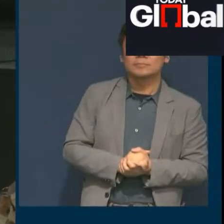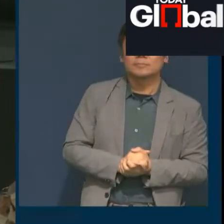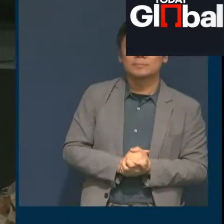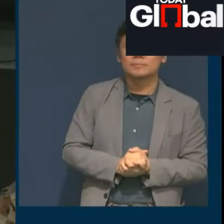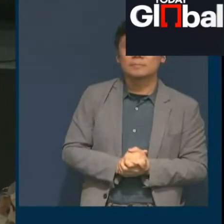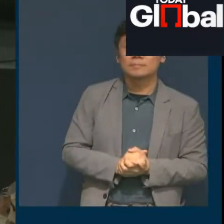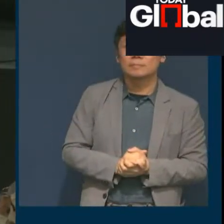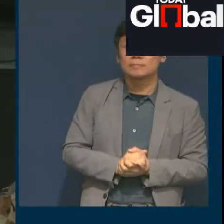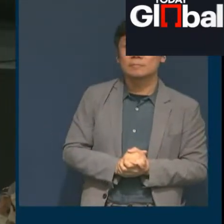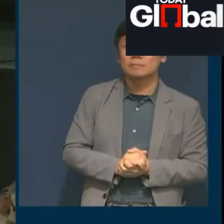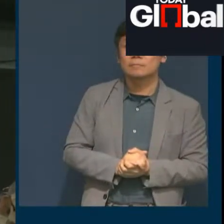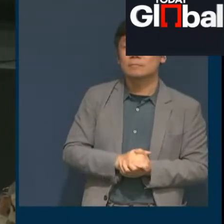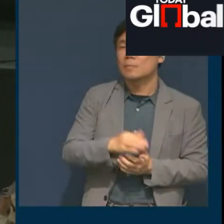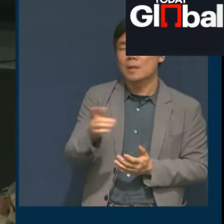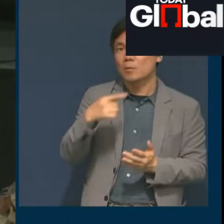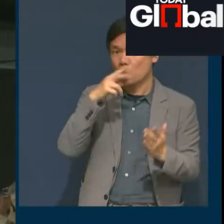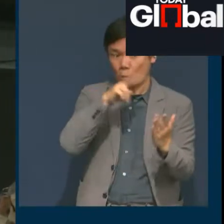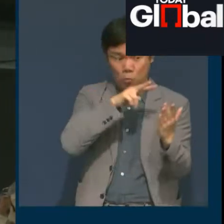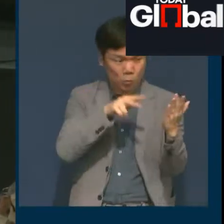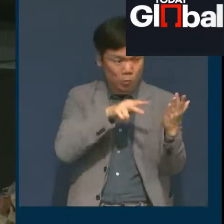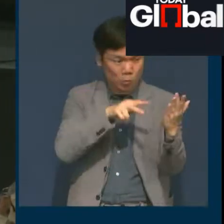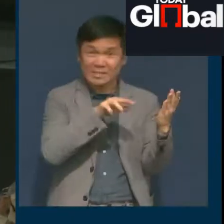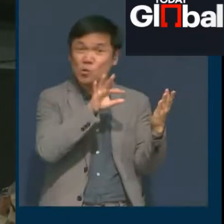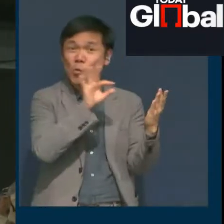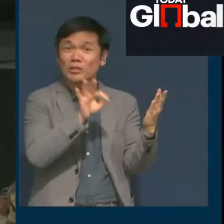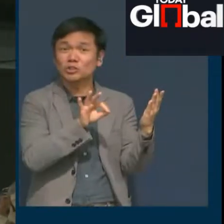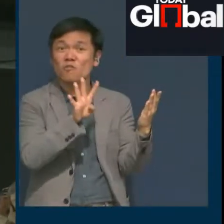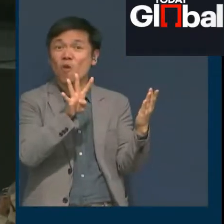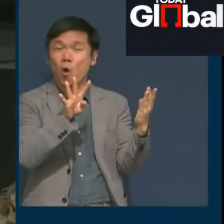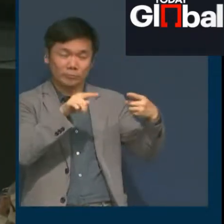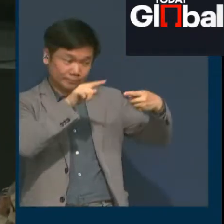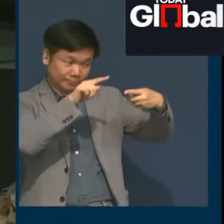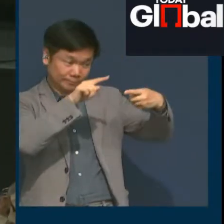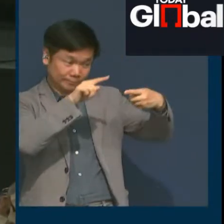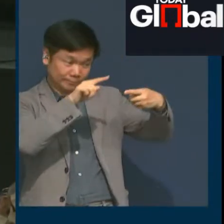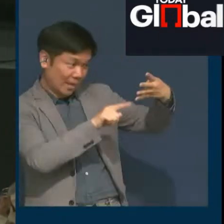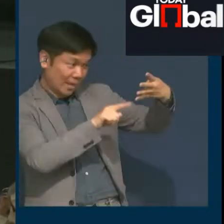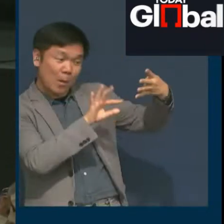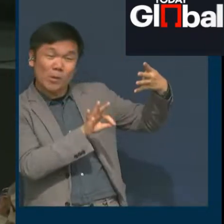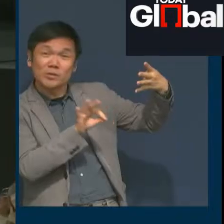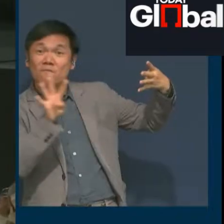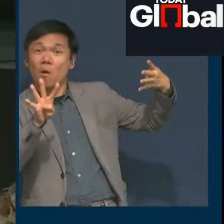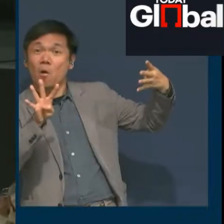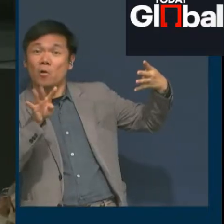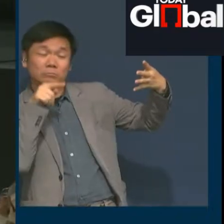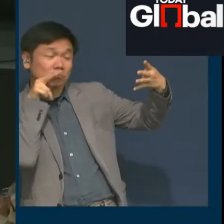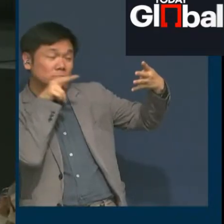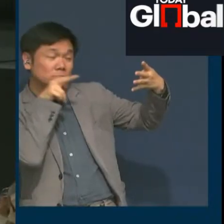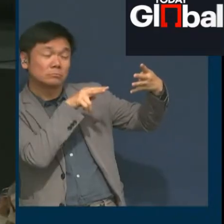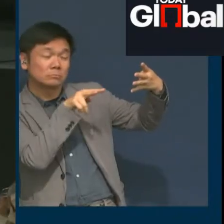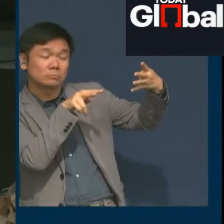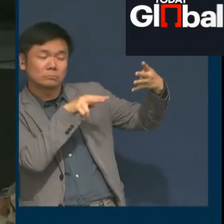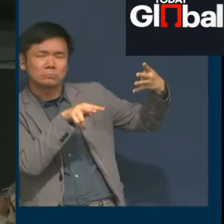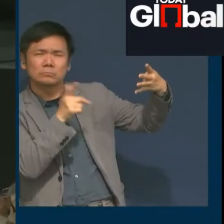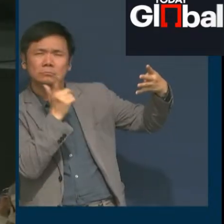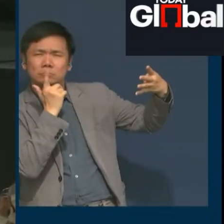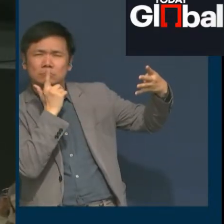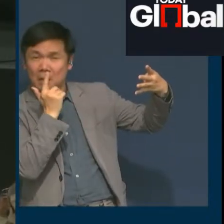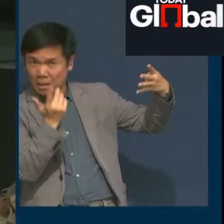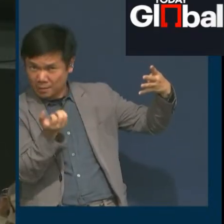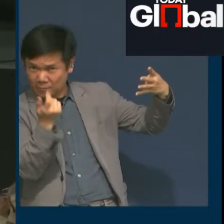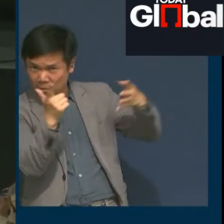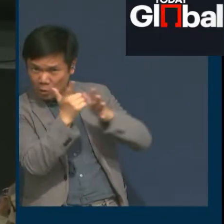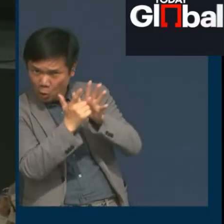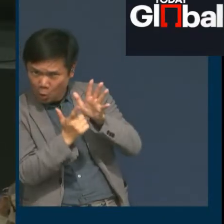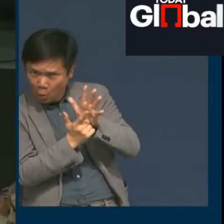on question 4 in the list of issues, are you envisaging to adopt a law to combat